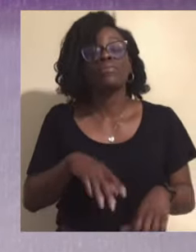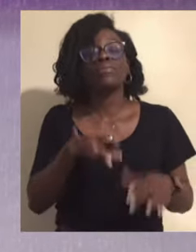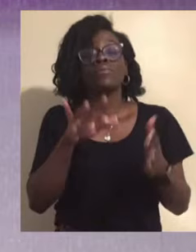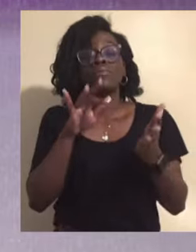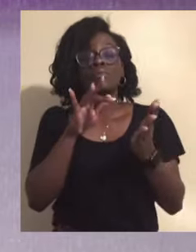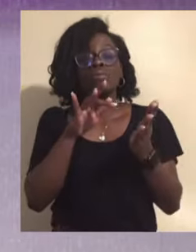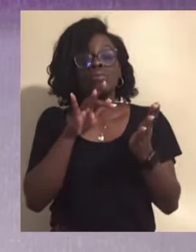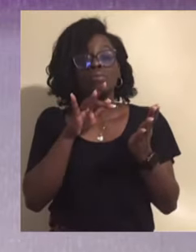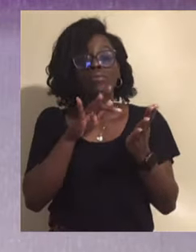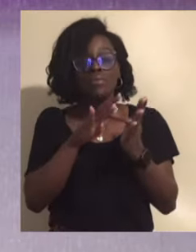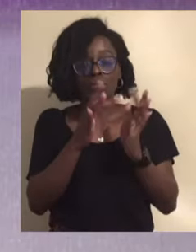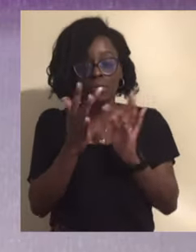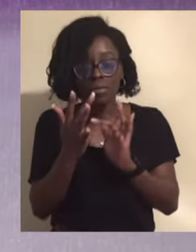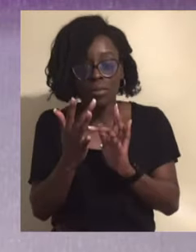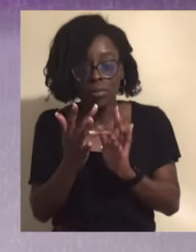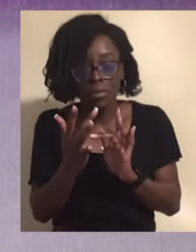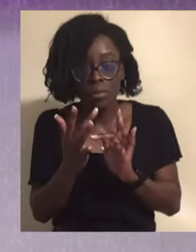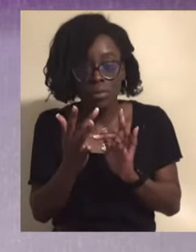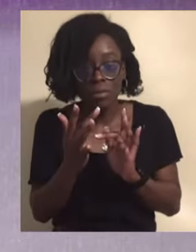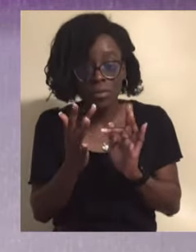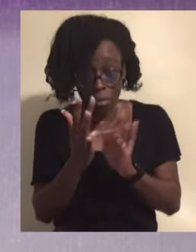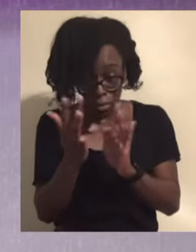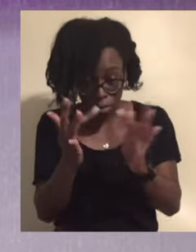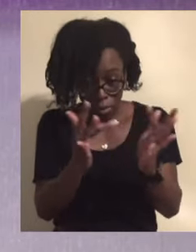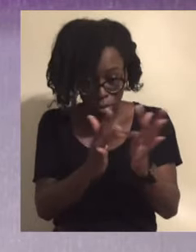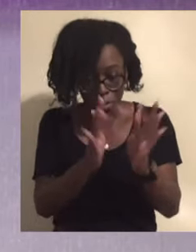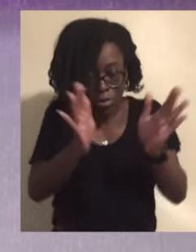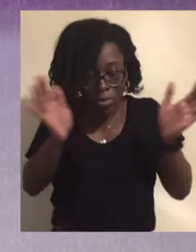the Bible encourages us toward